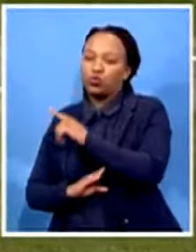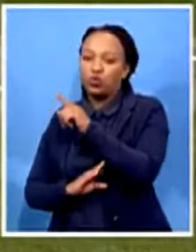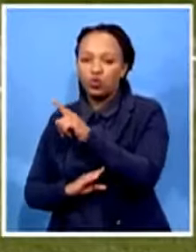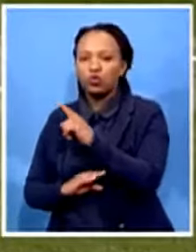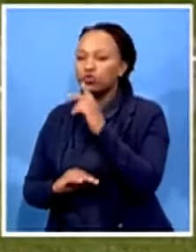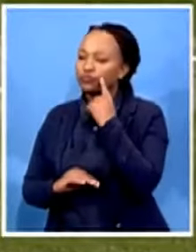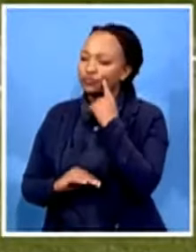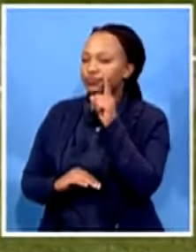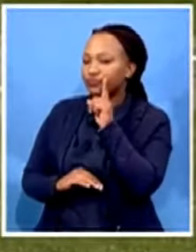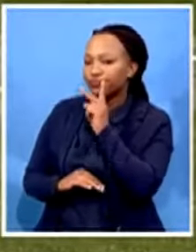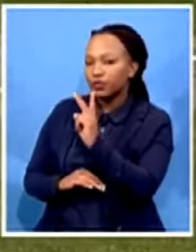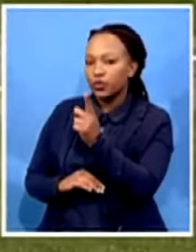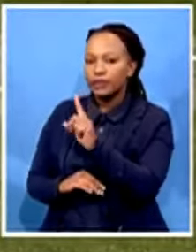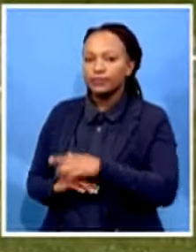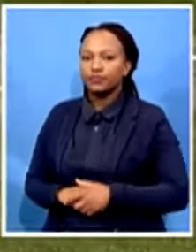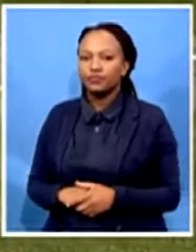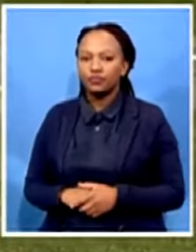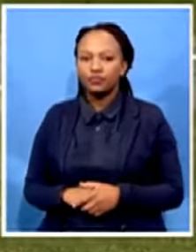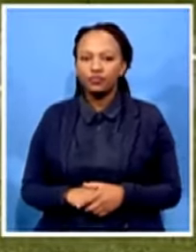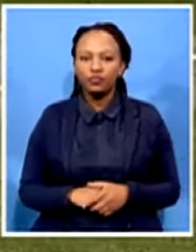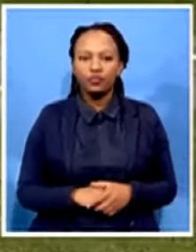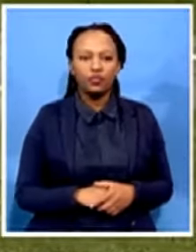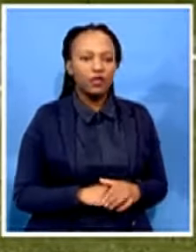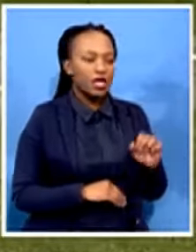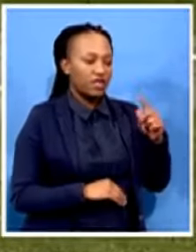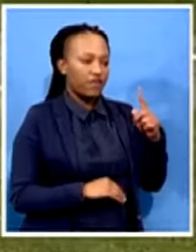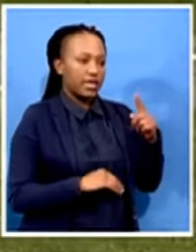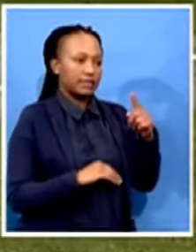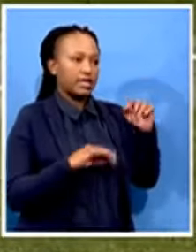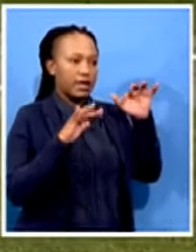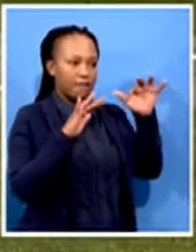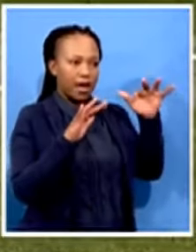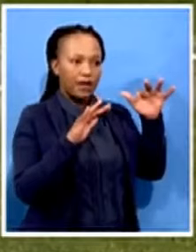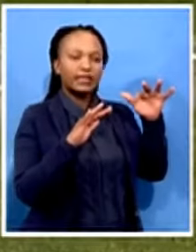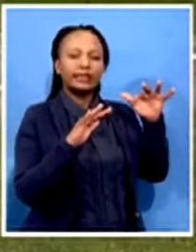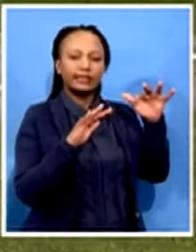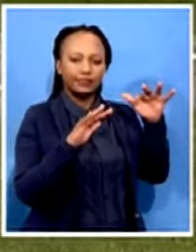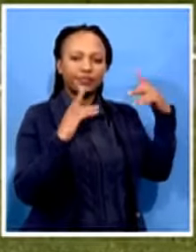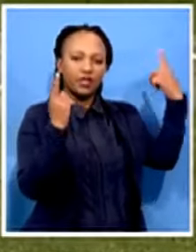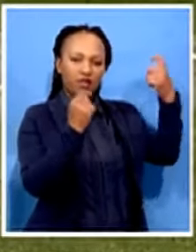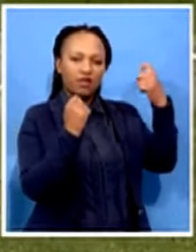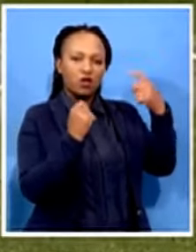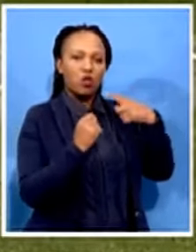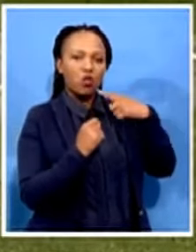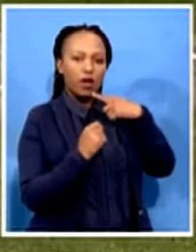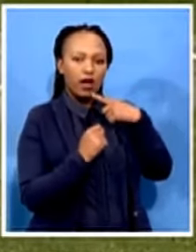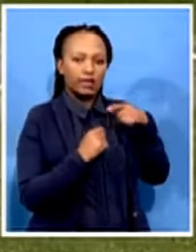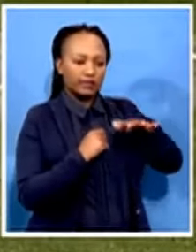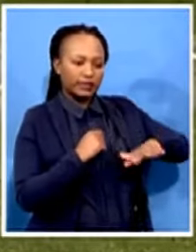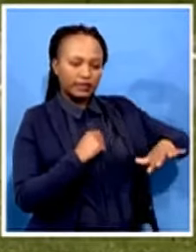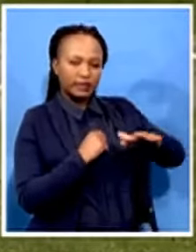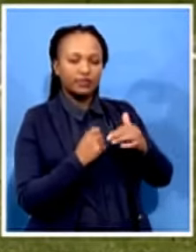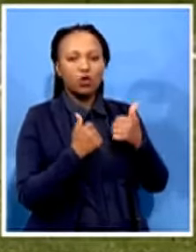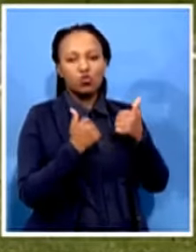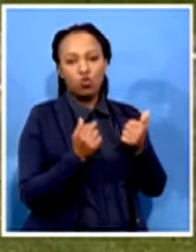In the first public event here at the Castle of Good Hope after the 6-month-long lockdown, the 102nd commemoration of